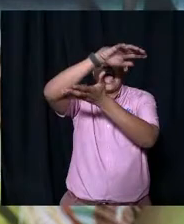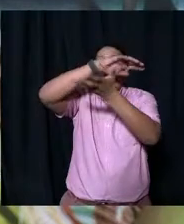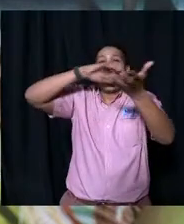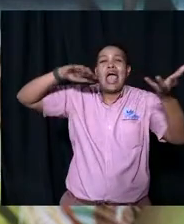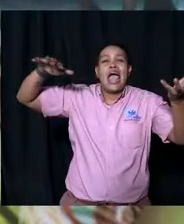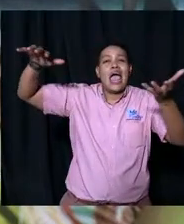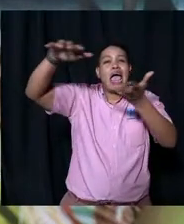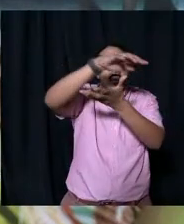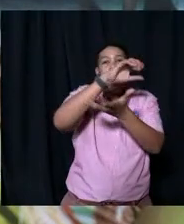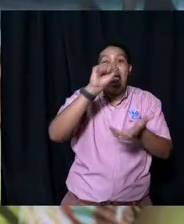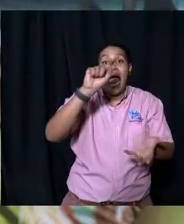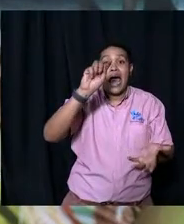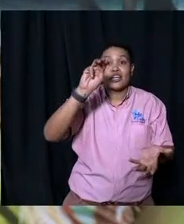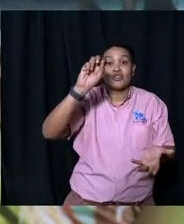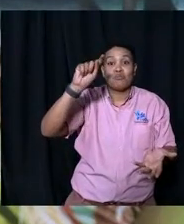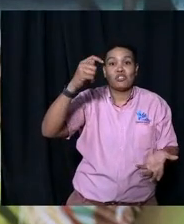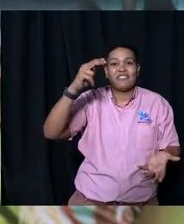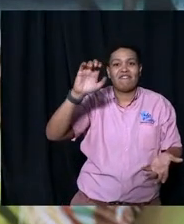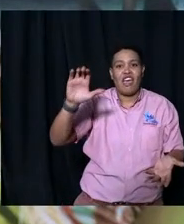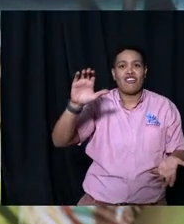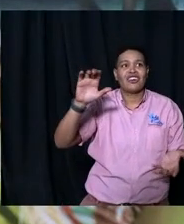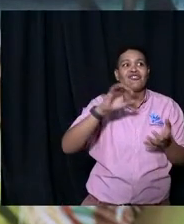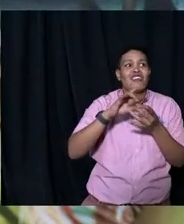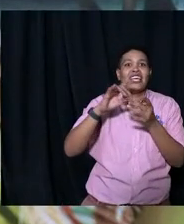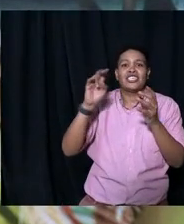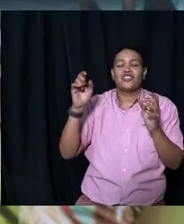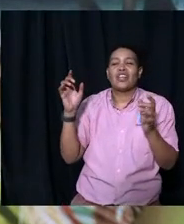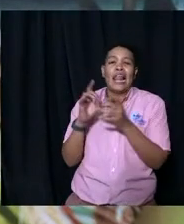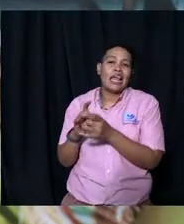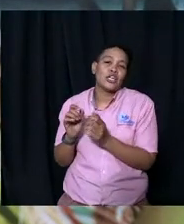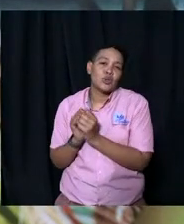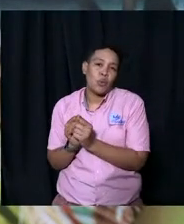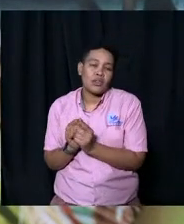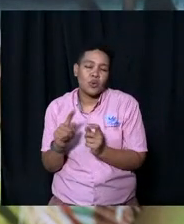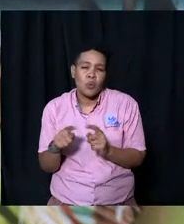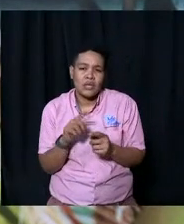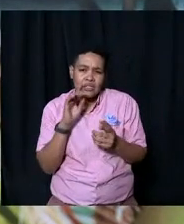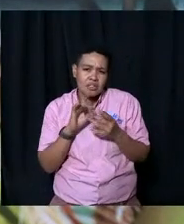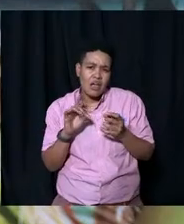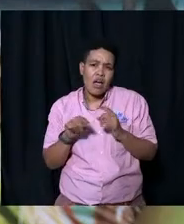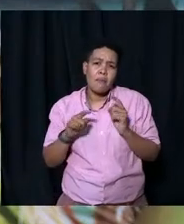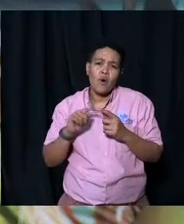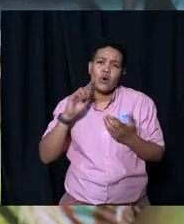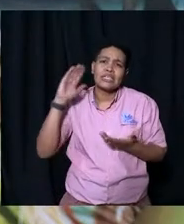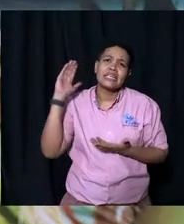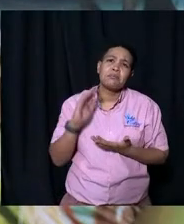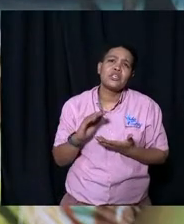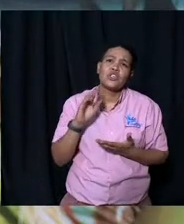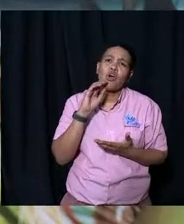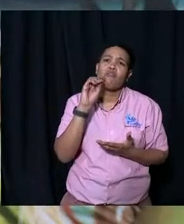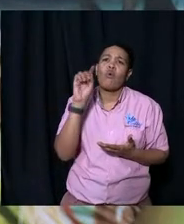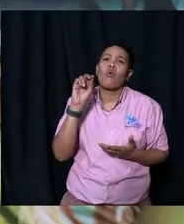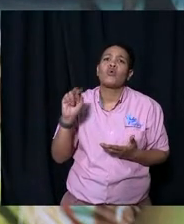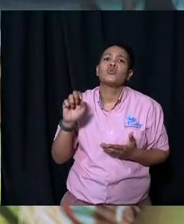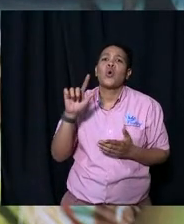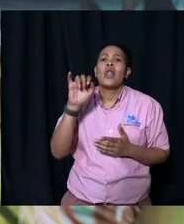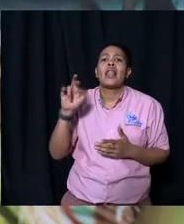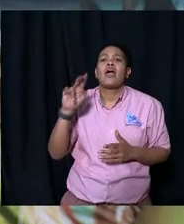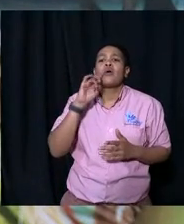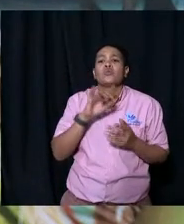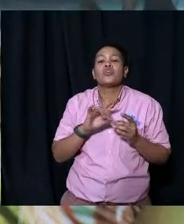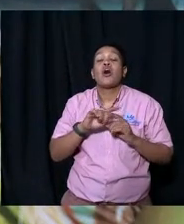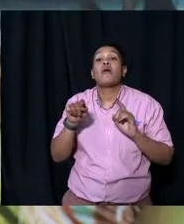are all linked together. So when we talk about depletion of the ozone layer, we talk about issues under the